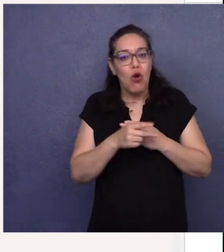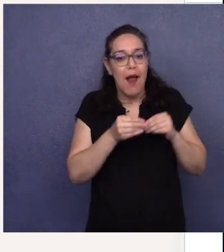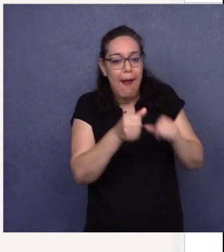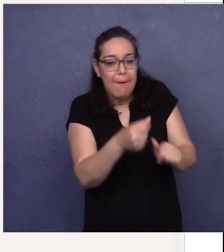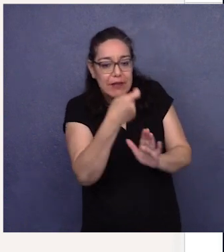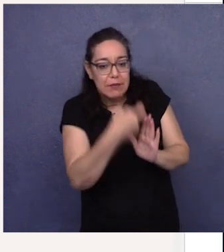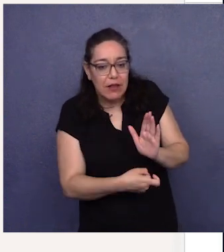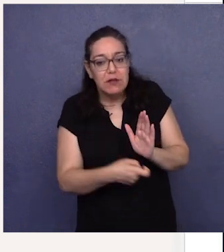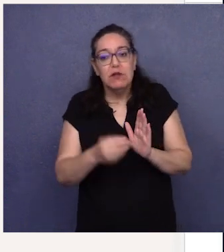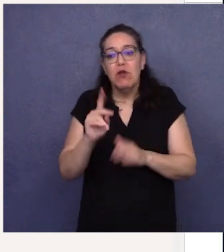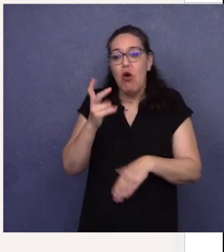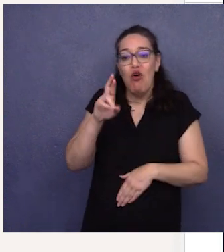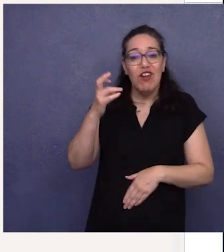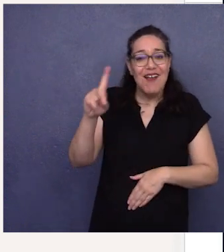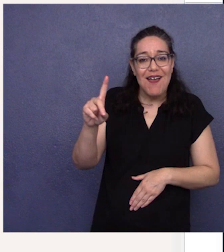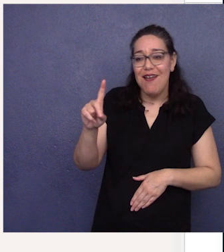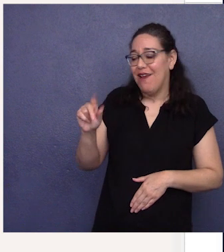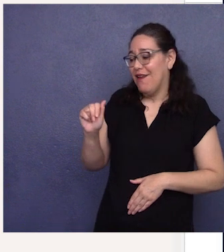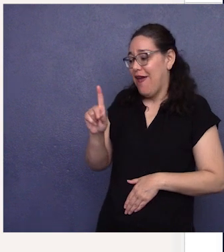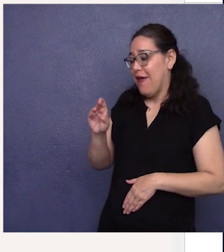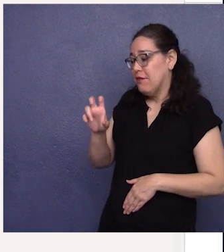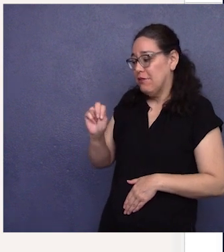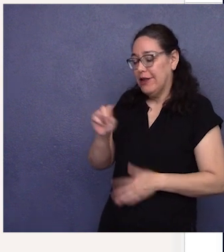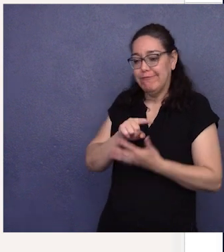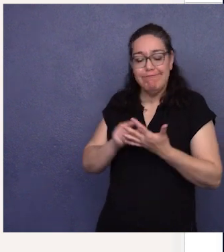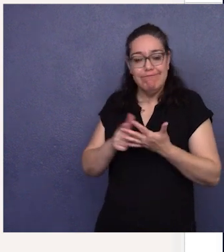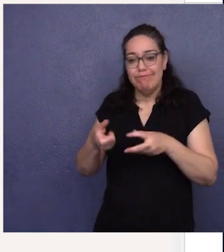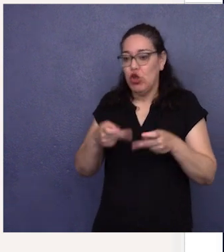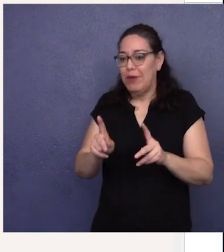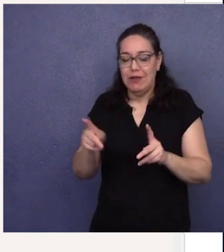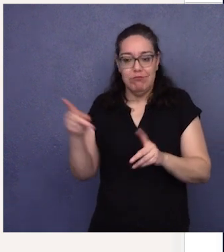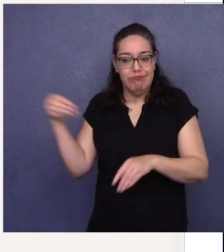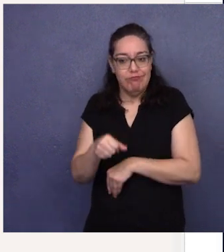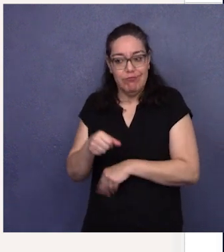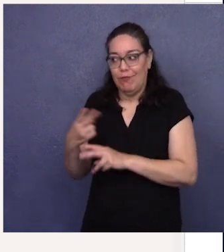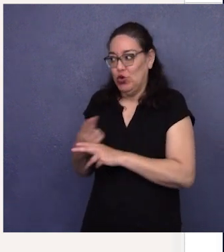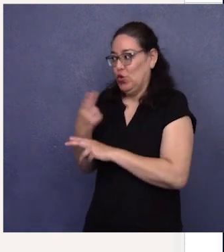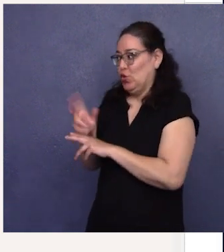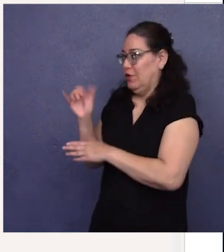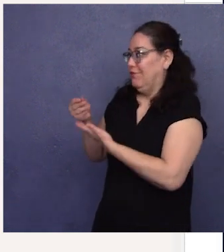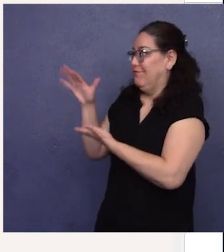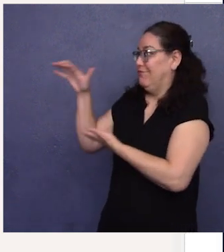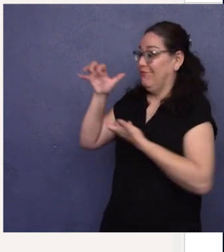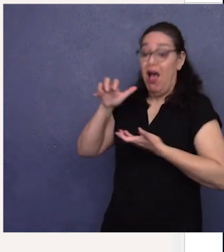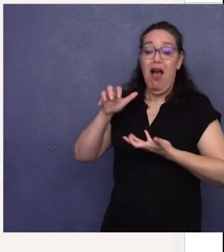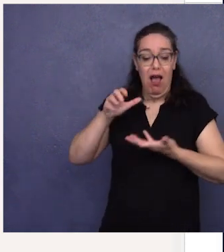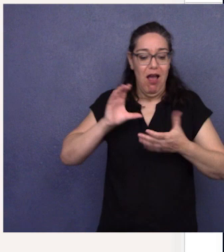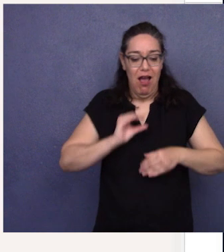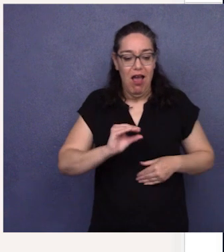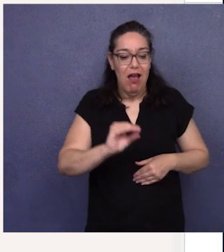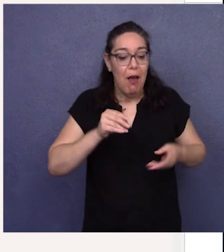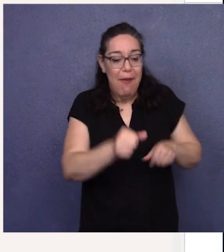admin that is not allowable as far as using your funds.